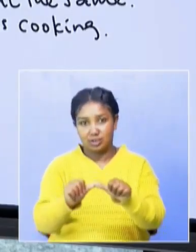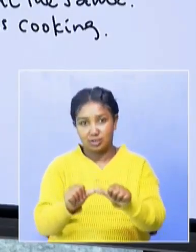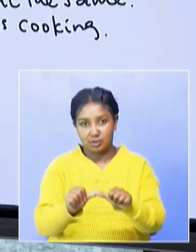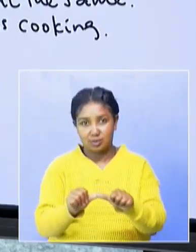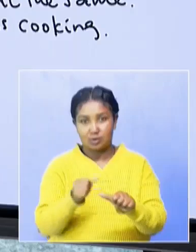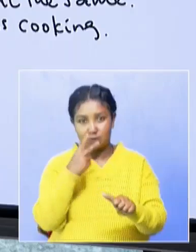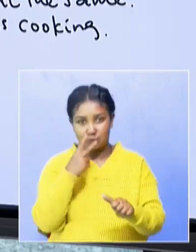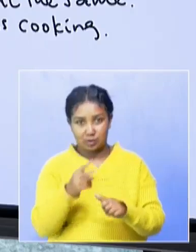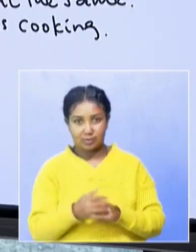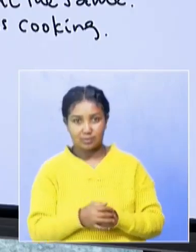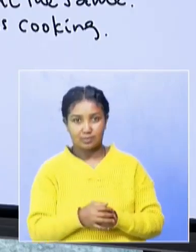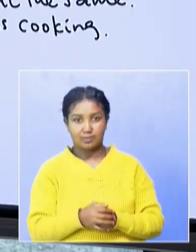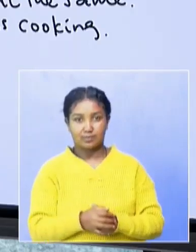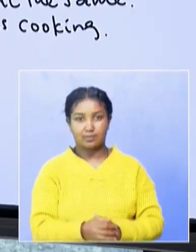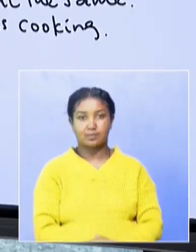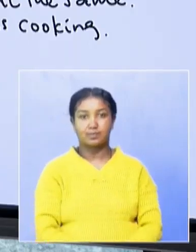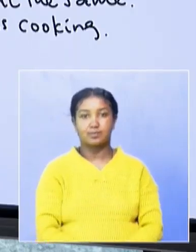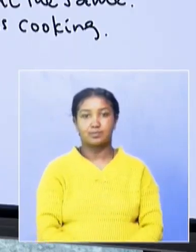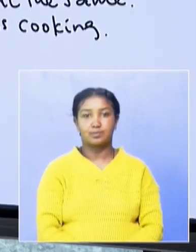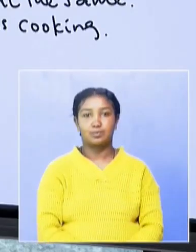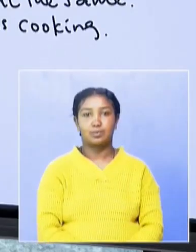Okay? Look here.